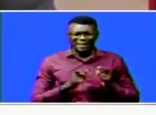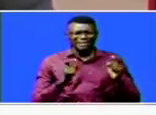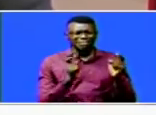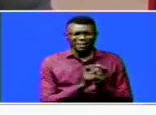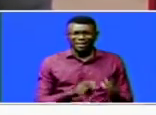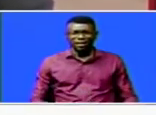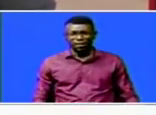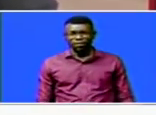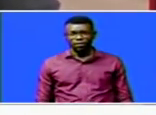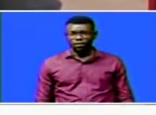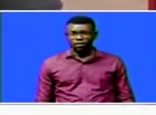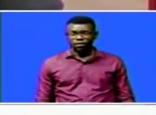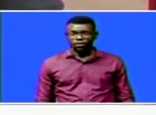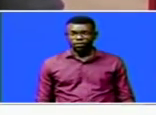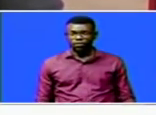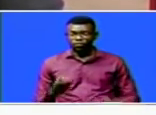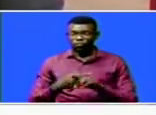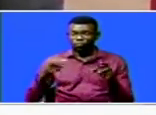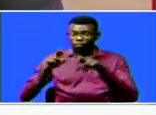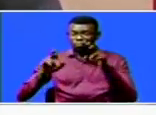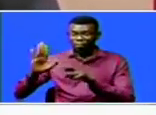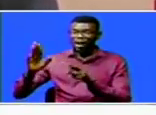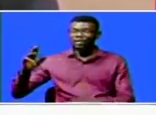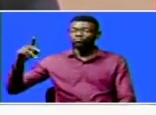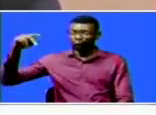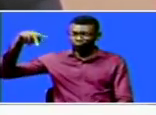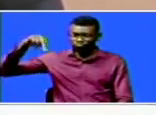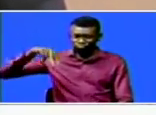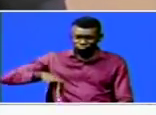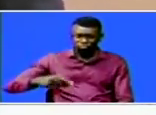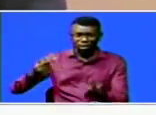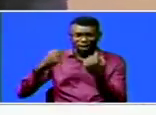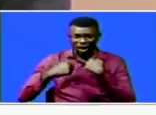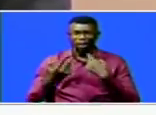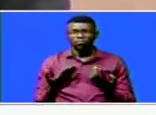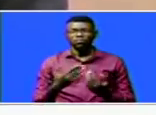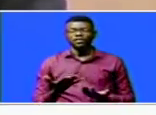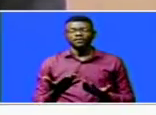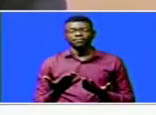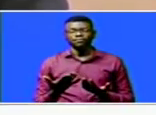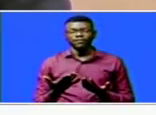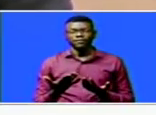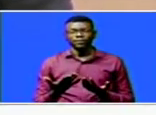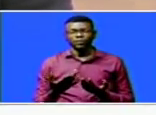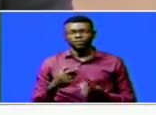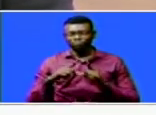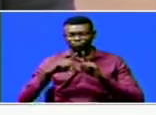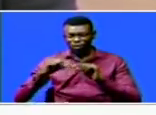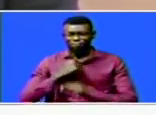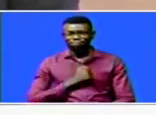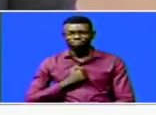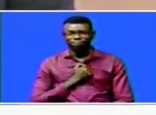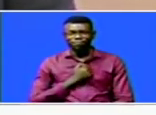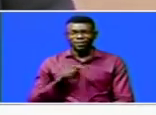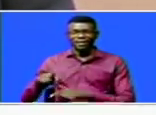and still groggy, she came from her room down to where we were to condole with me. And it was her,